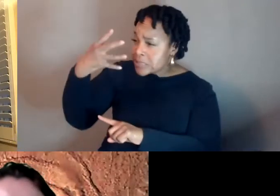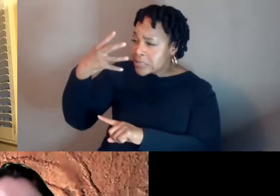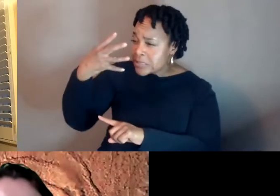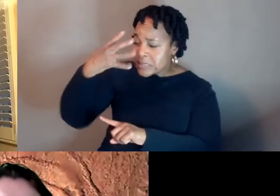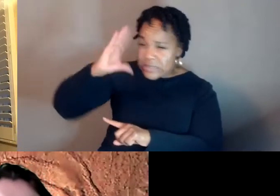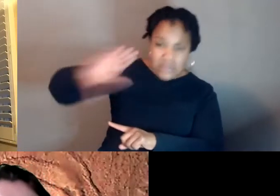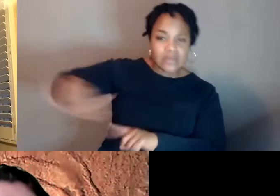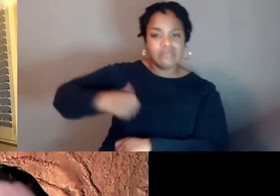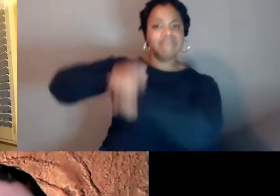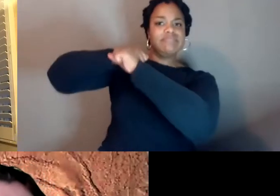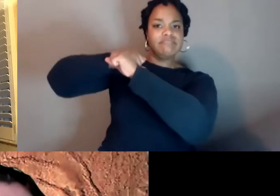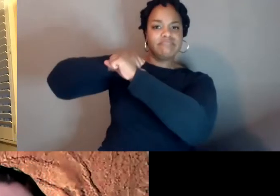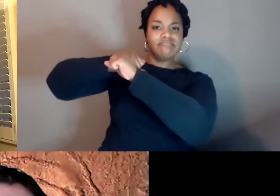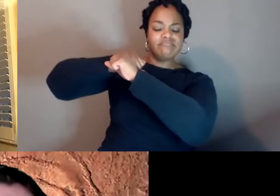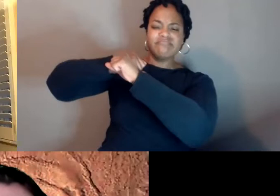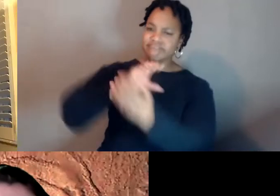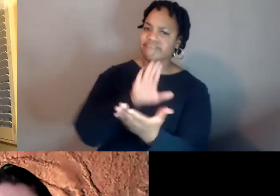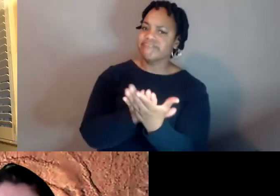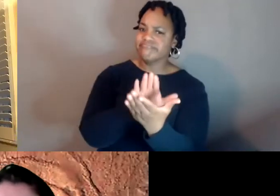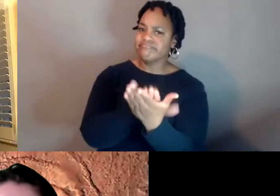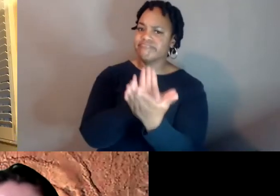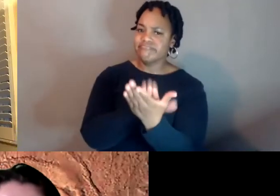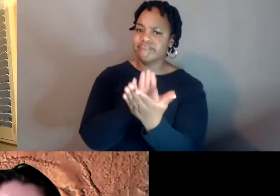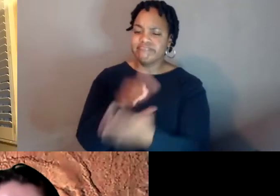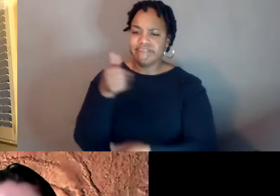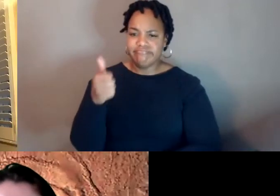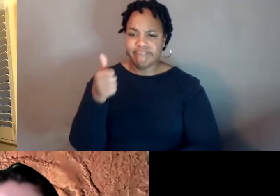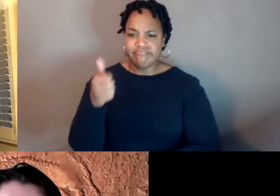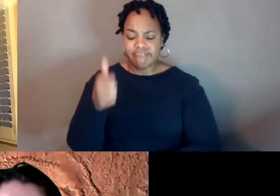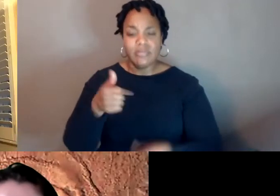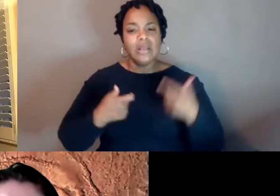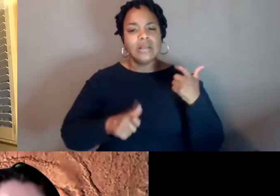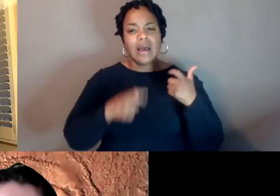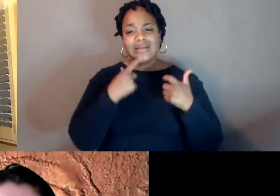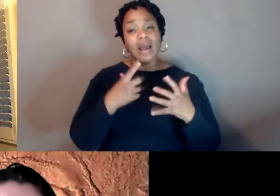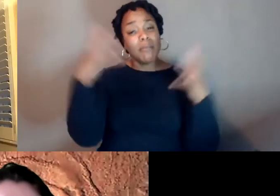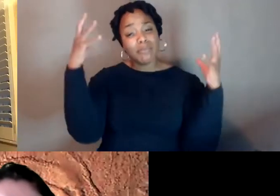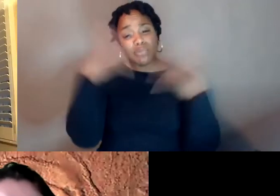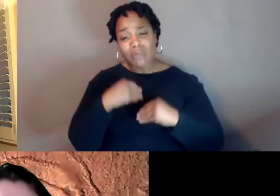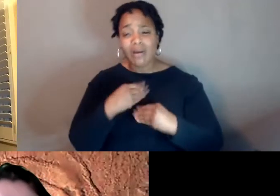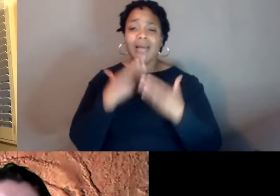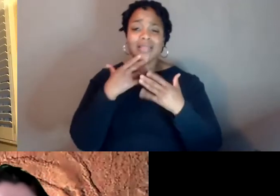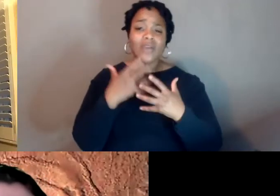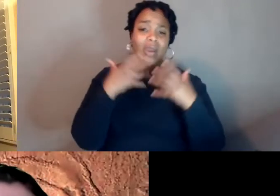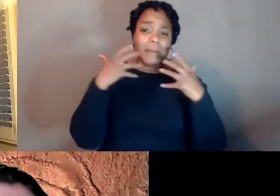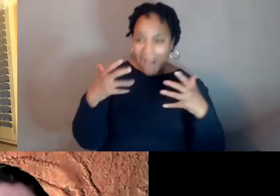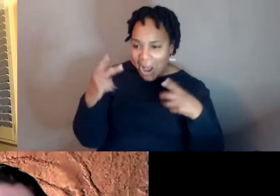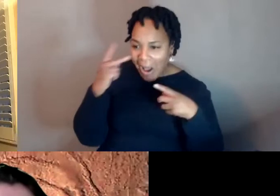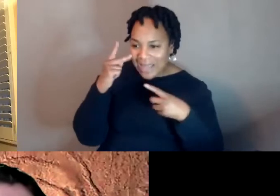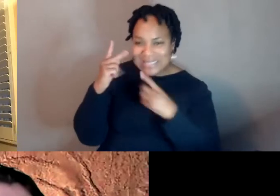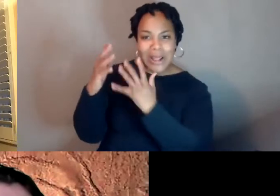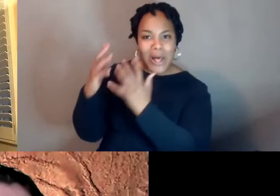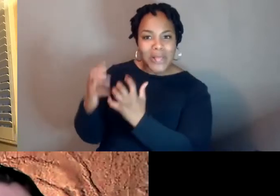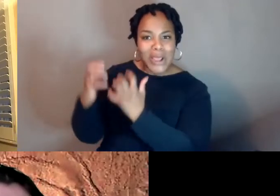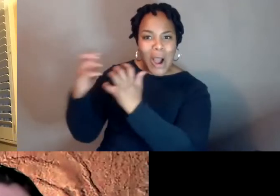do it. Beautiful. Thank you so much. Well, we have some really beautiful questions coming in from the audience, and I have a whole